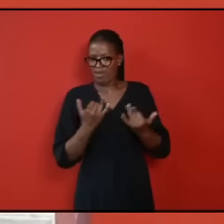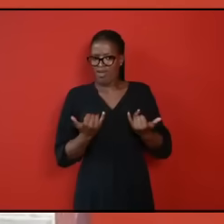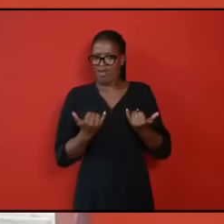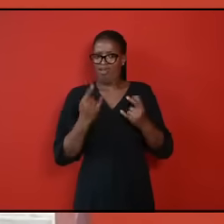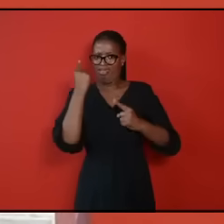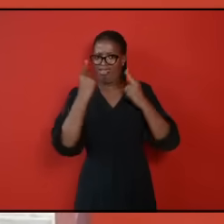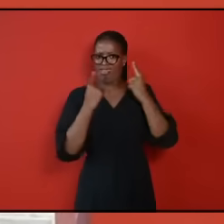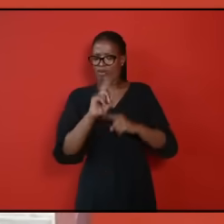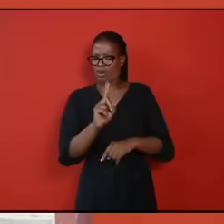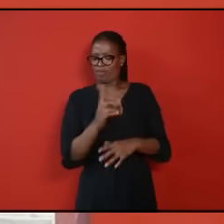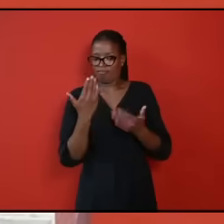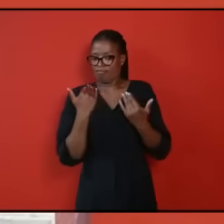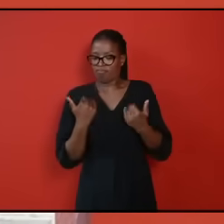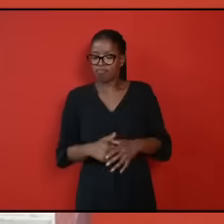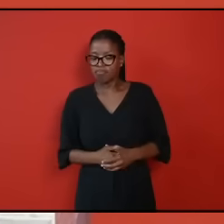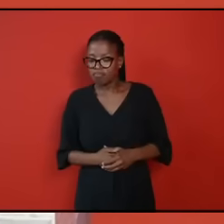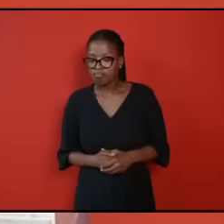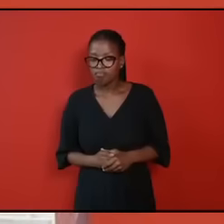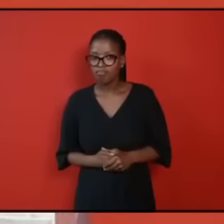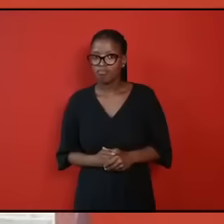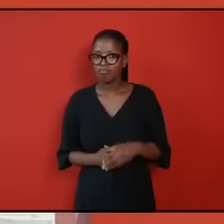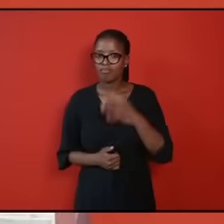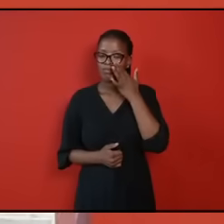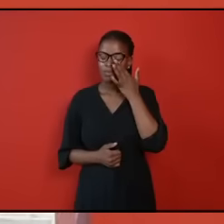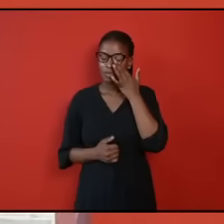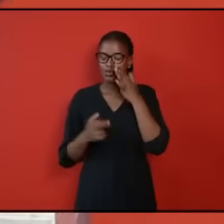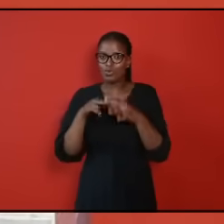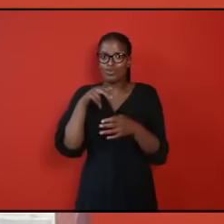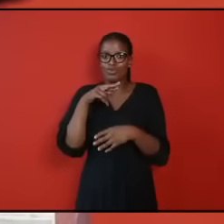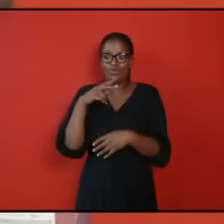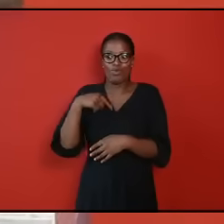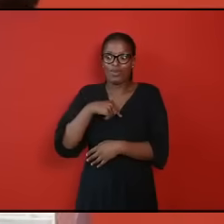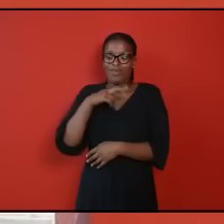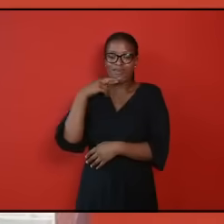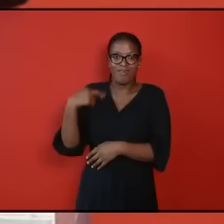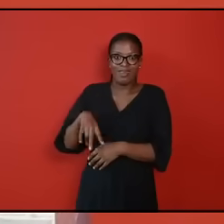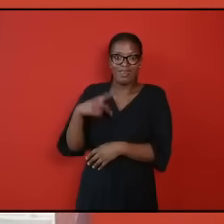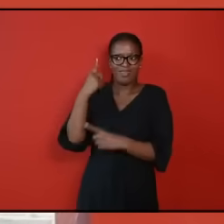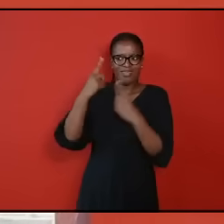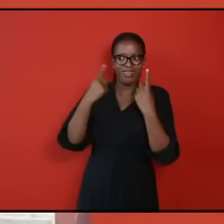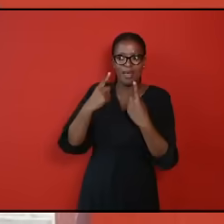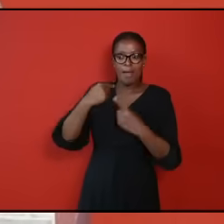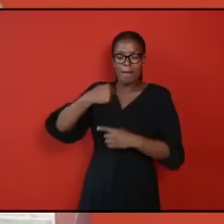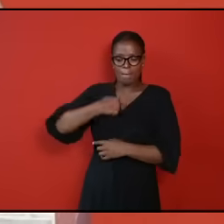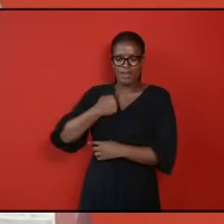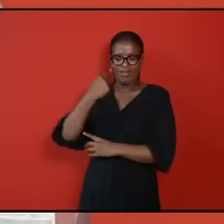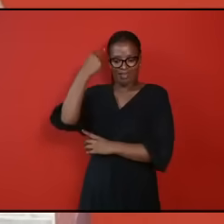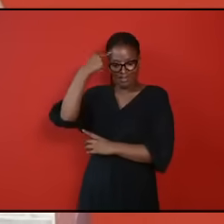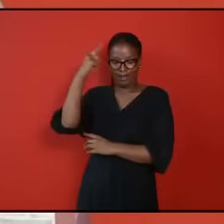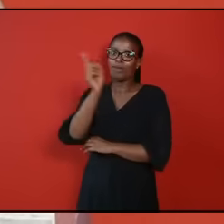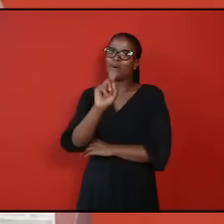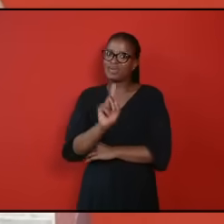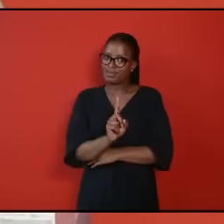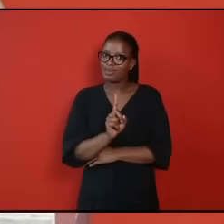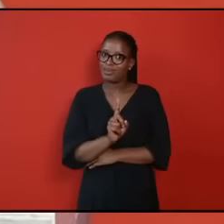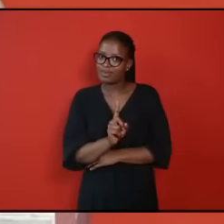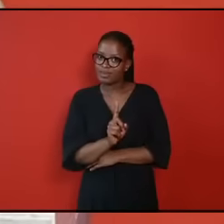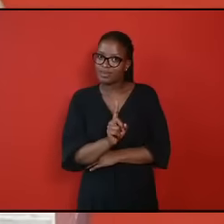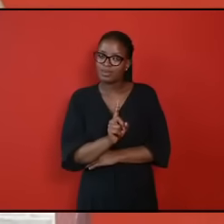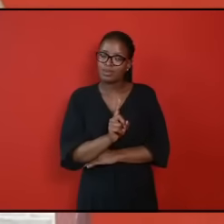What does he think? We don't know, really. But from a personal point of view,